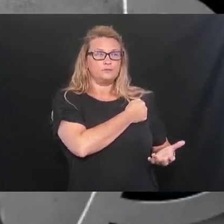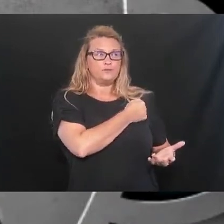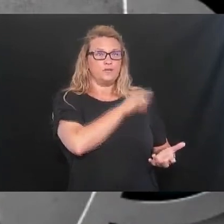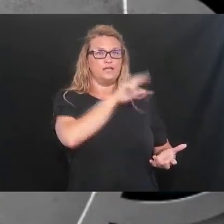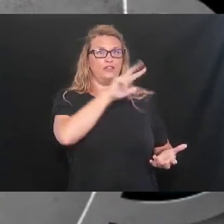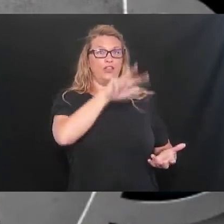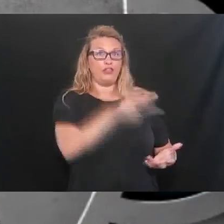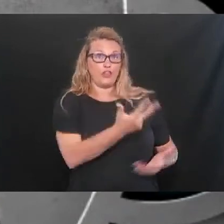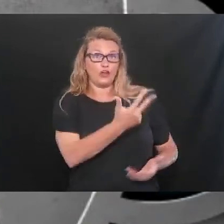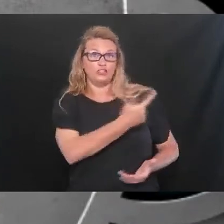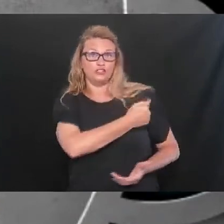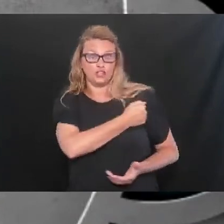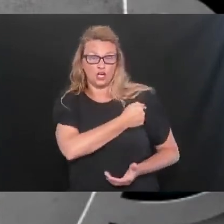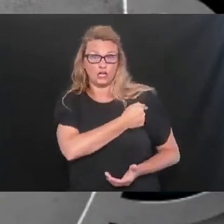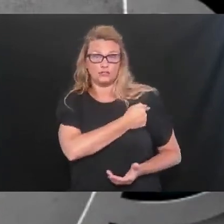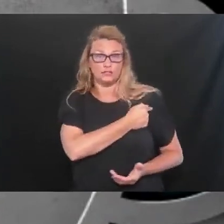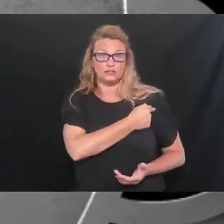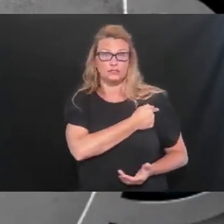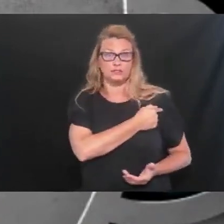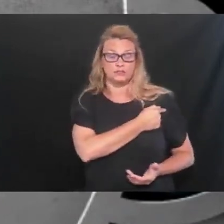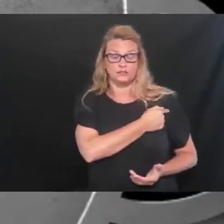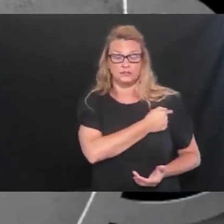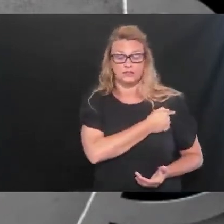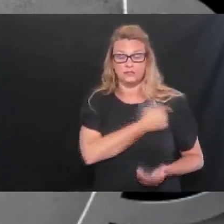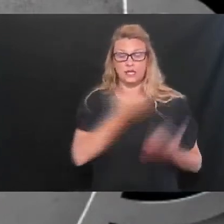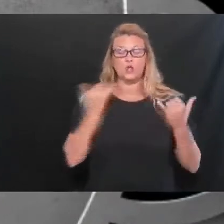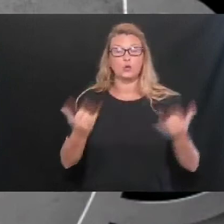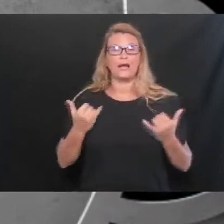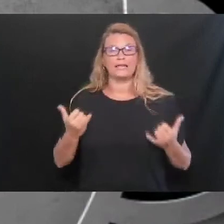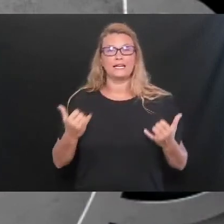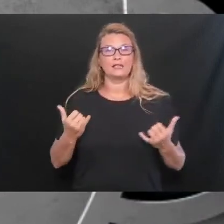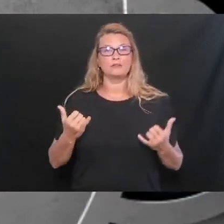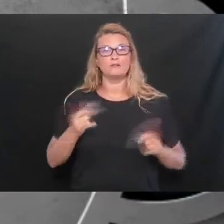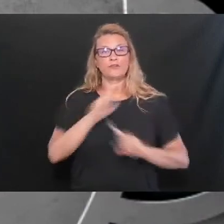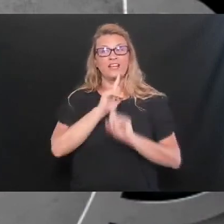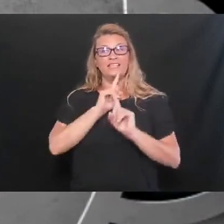The third dose that they're calling it, that's what they're calling it right now. To